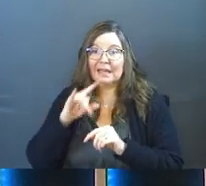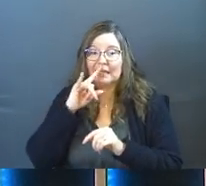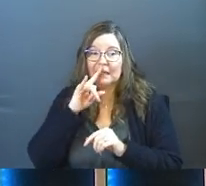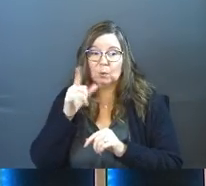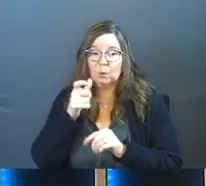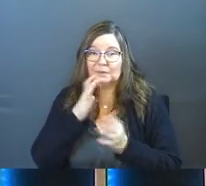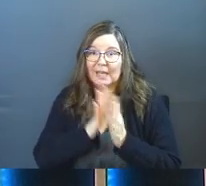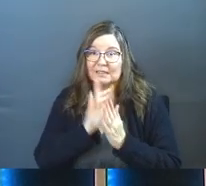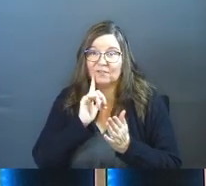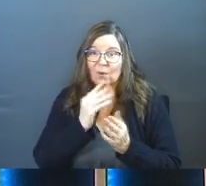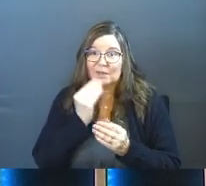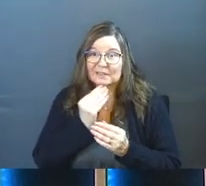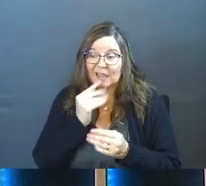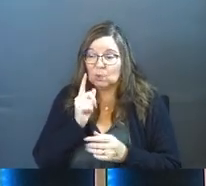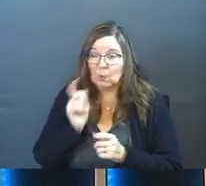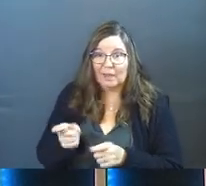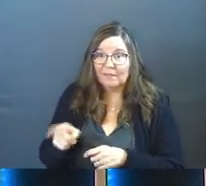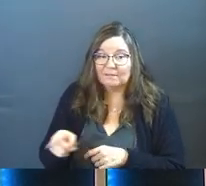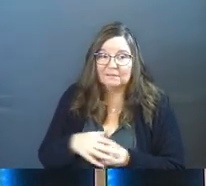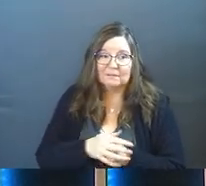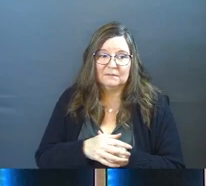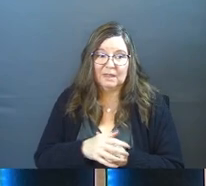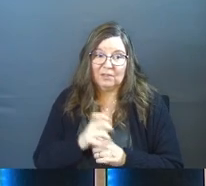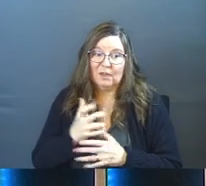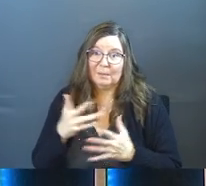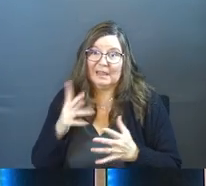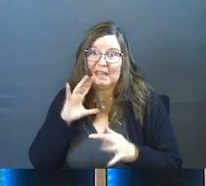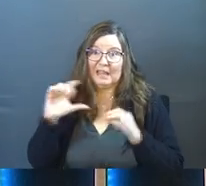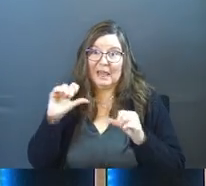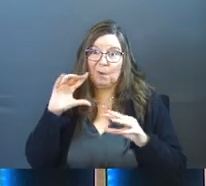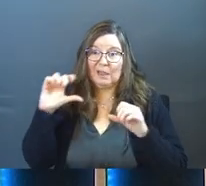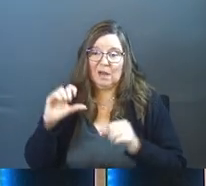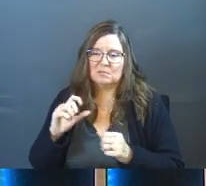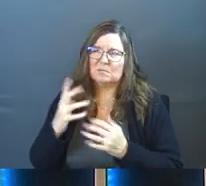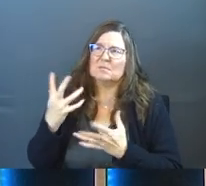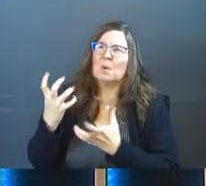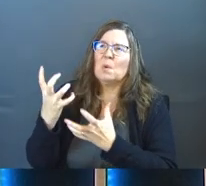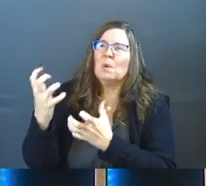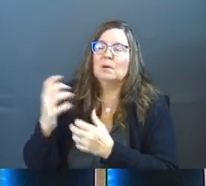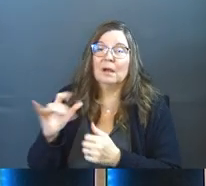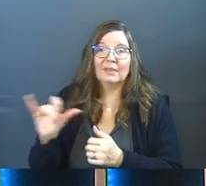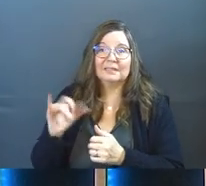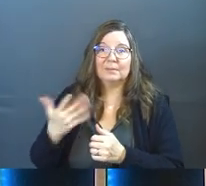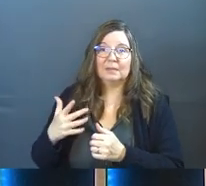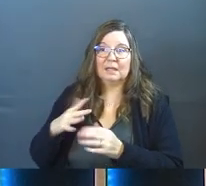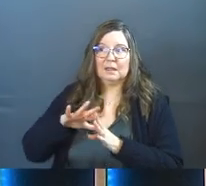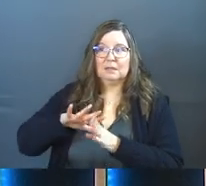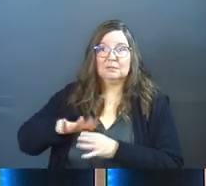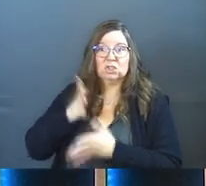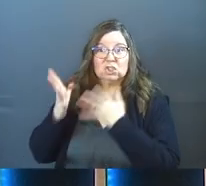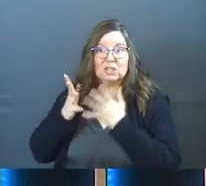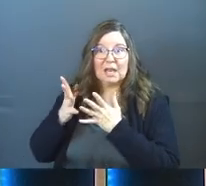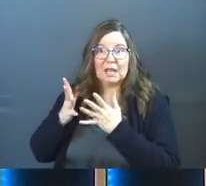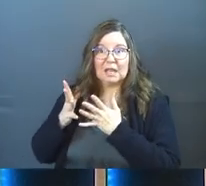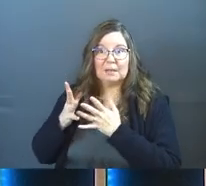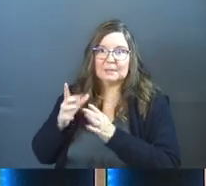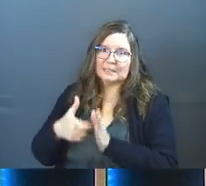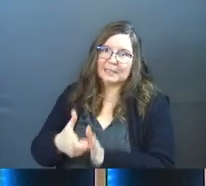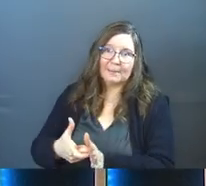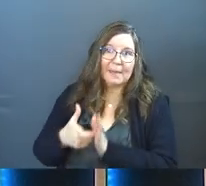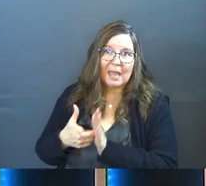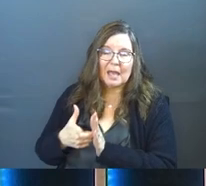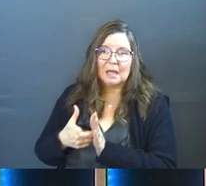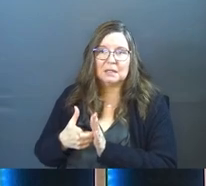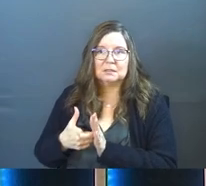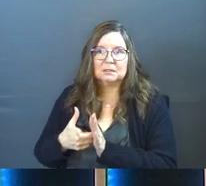little kid who's asking for a snack and you don't give them a snack, they just get louder, right? And that's the same thing that shame does. Shame like